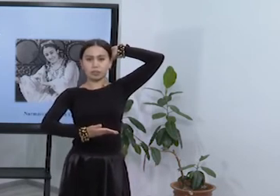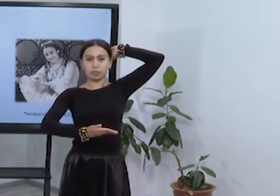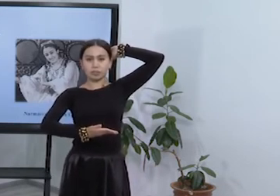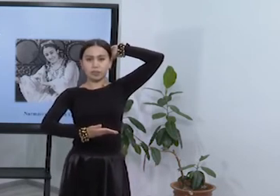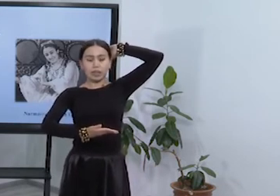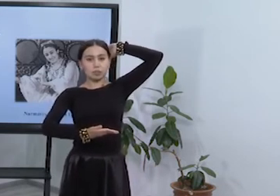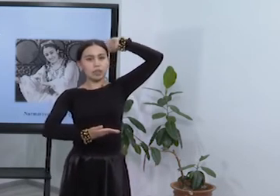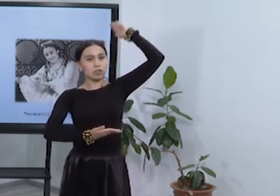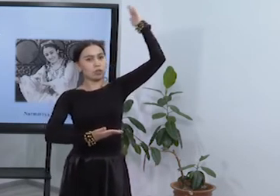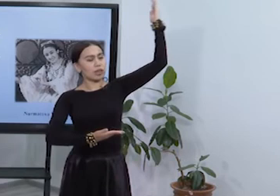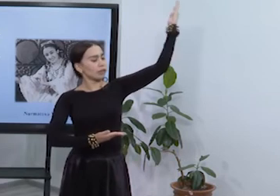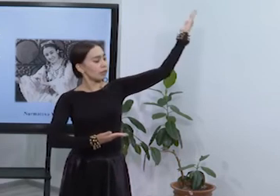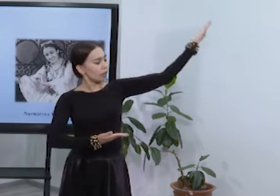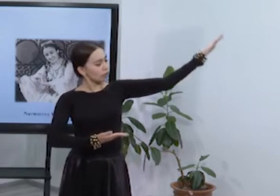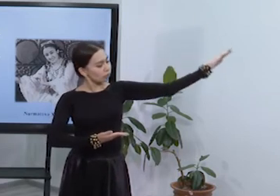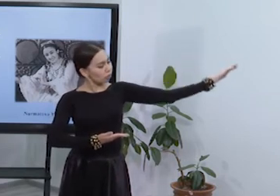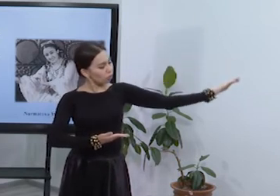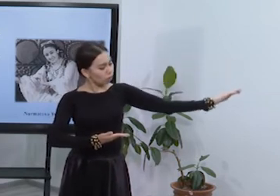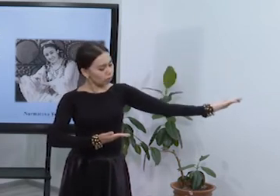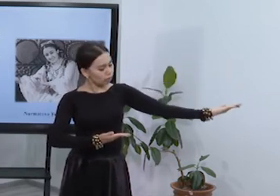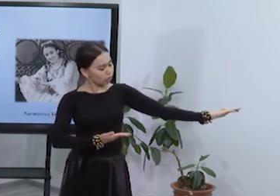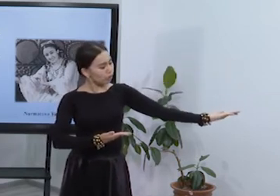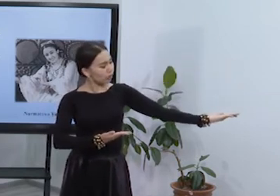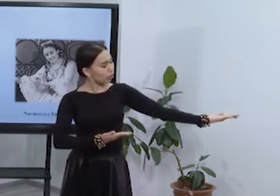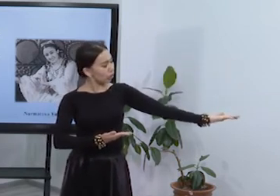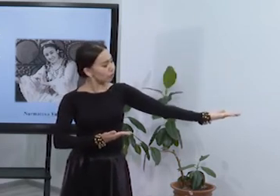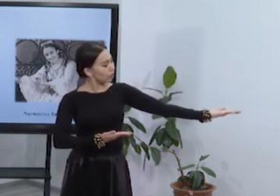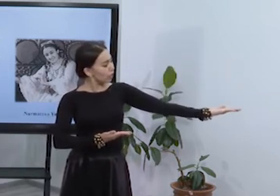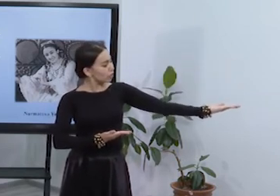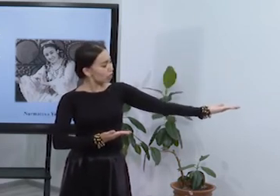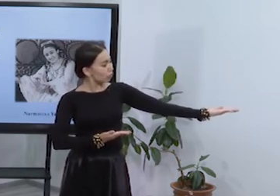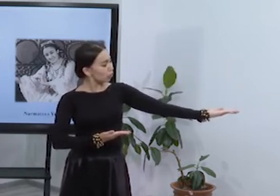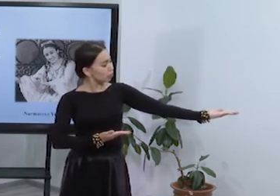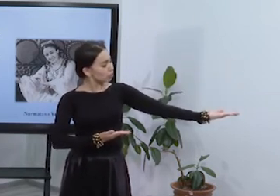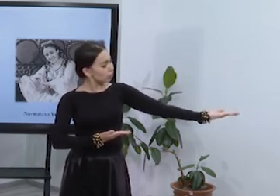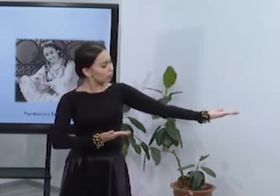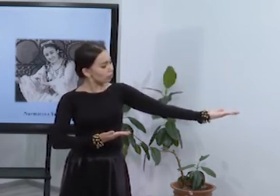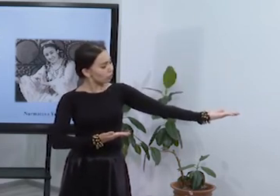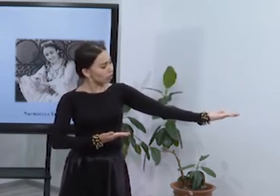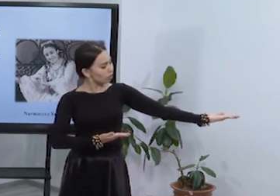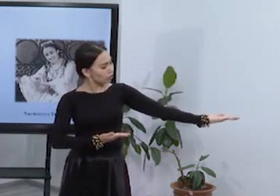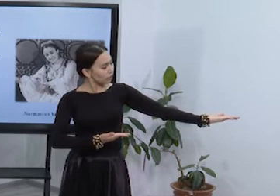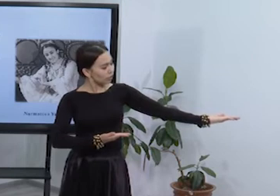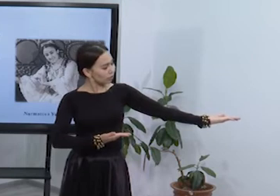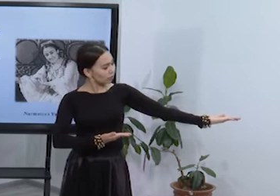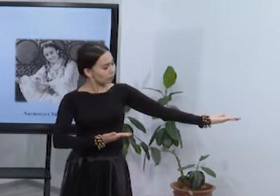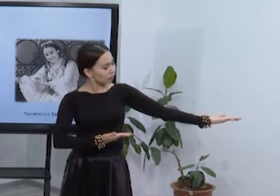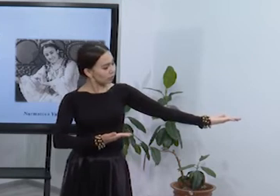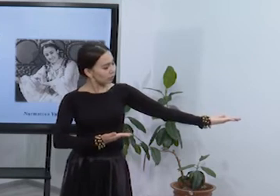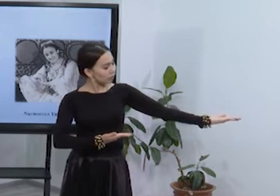qaraydi. 5-chi holatda o'ng qo'limiz joyida qolib, chap qo'limiz birinchi holatga